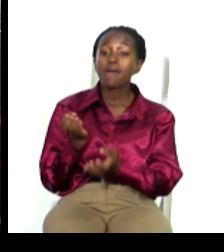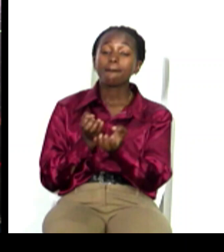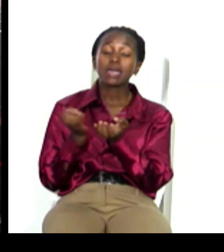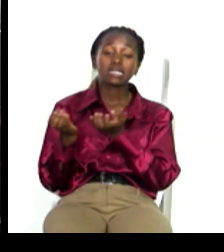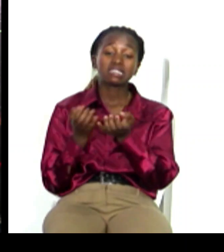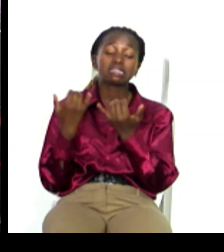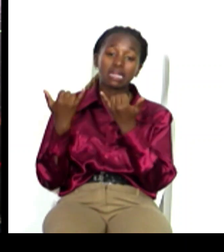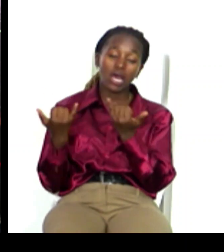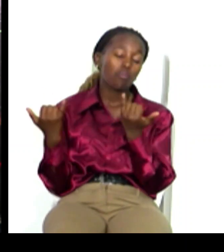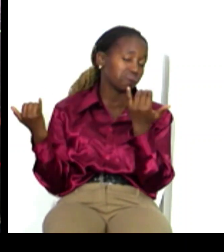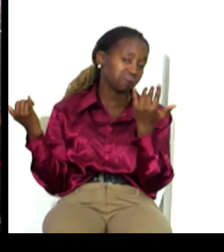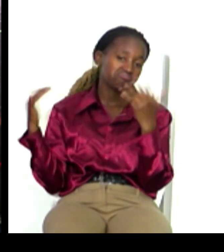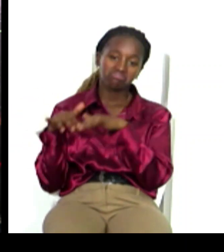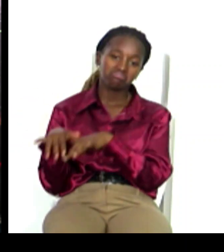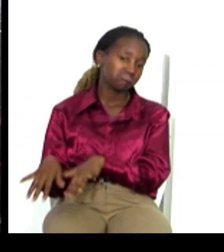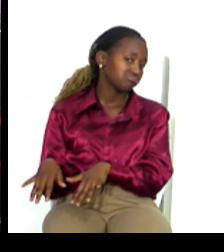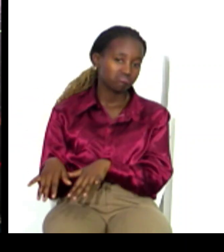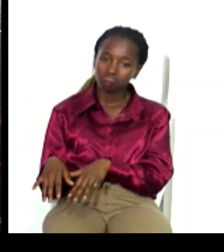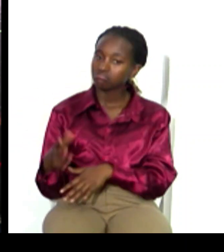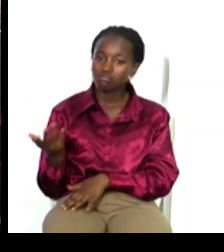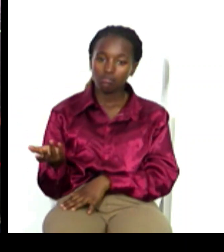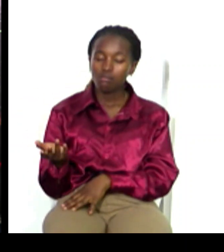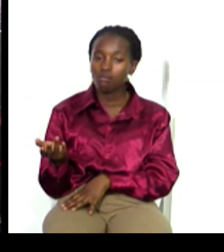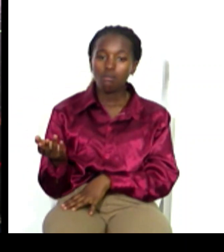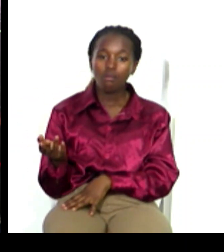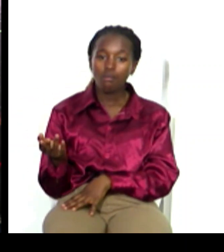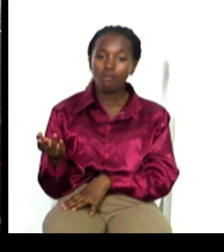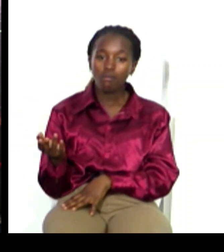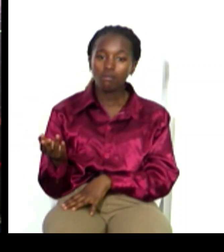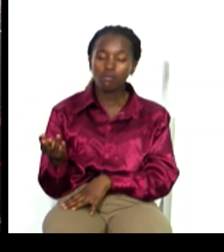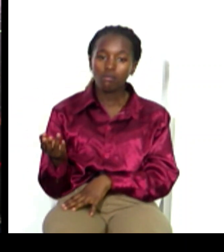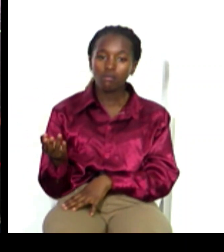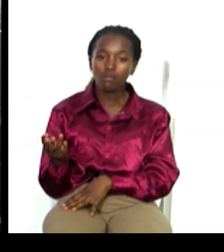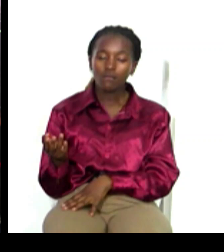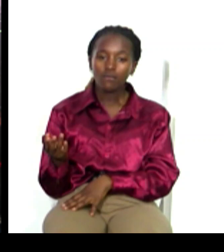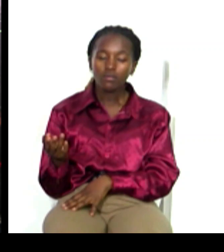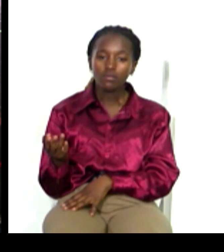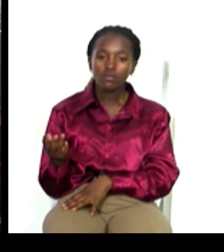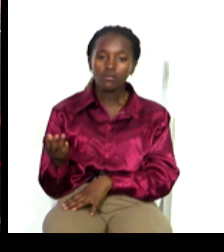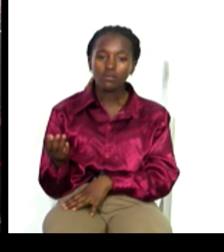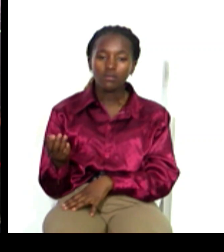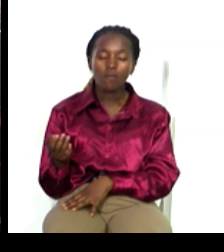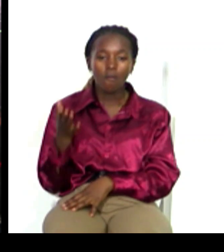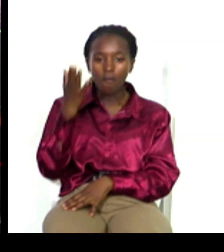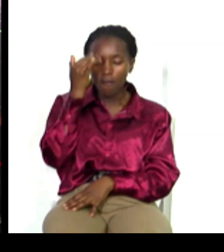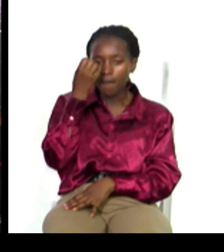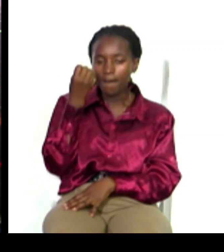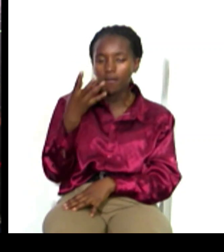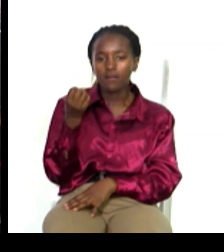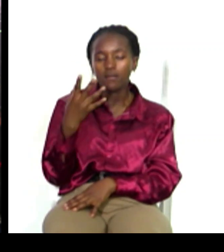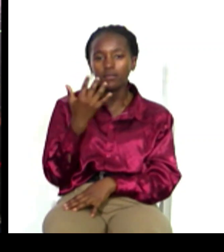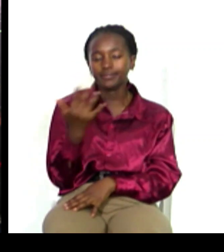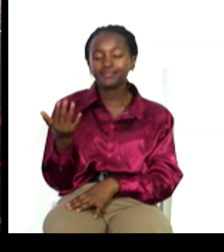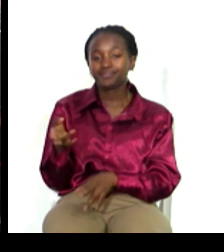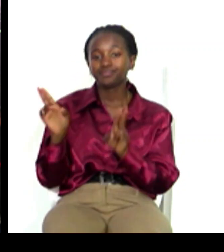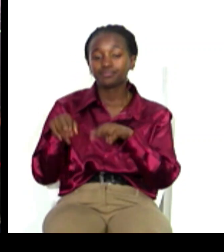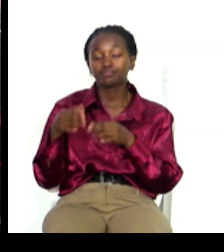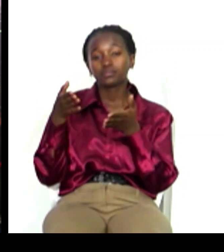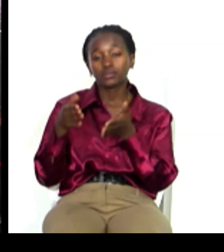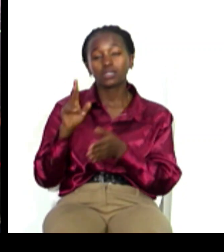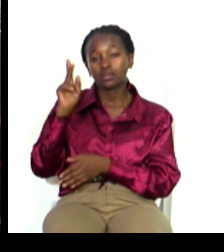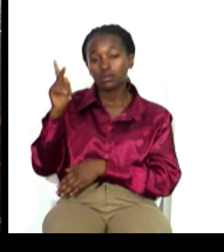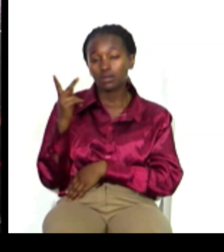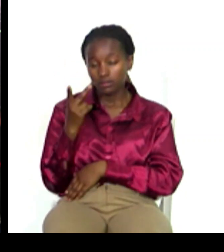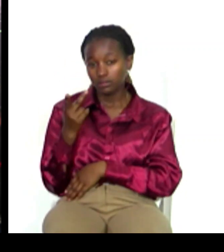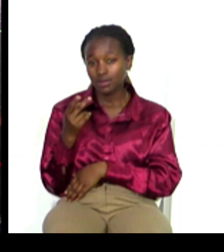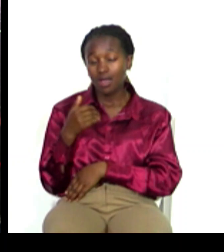down. You know very well that there are so many things that are happening right now in Kenya. But after obviously- the